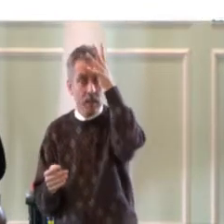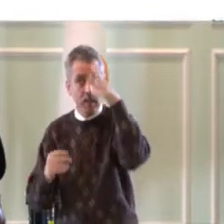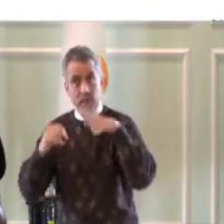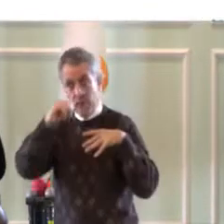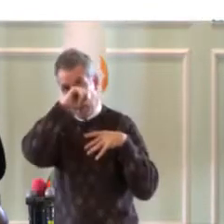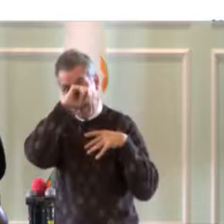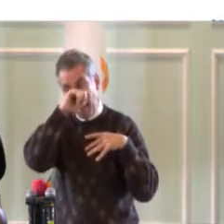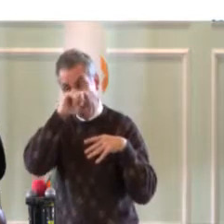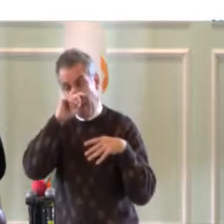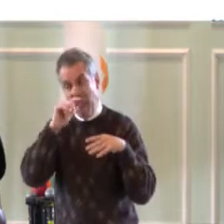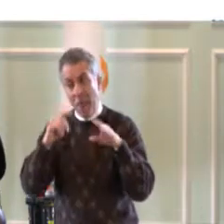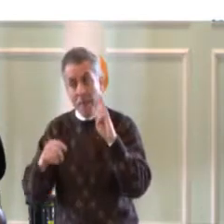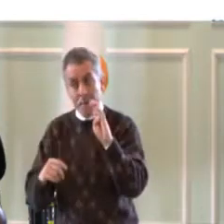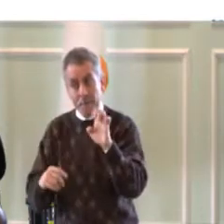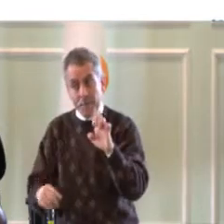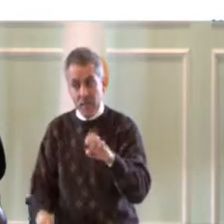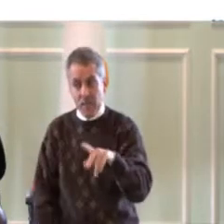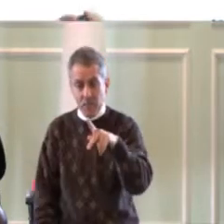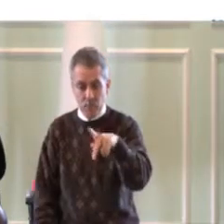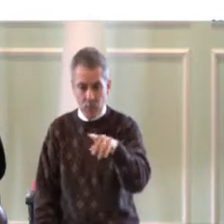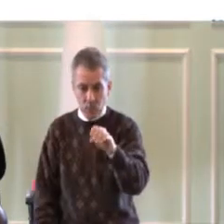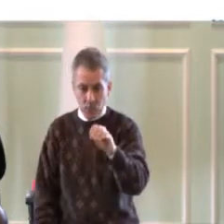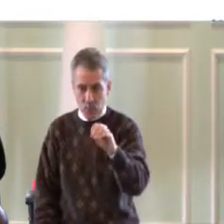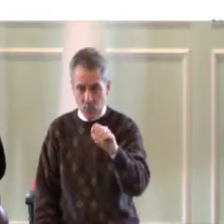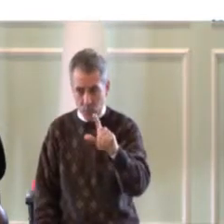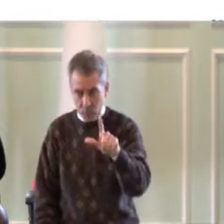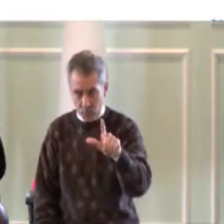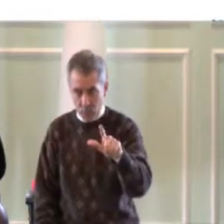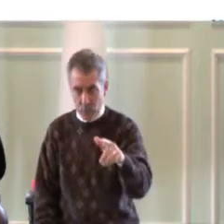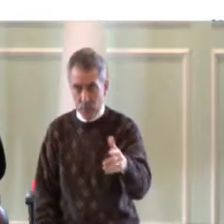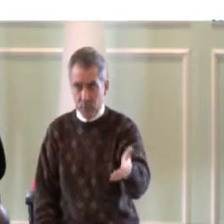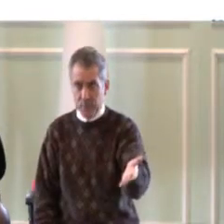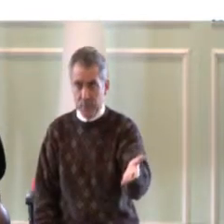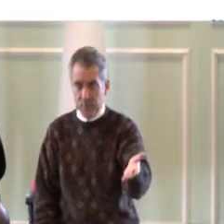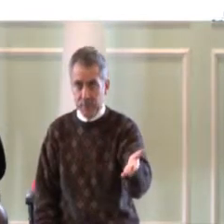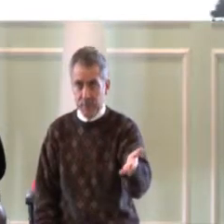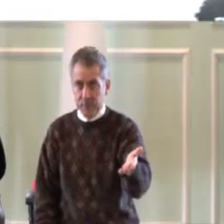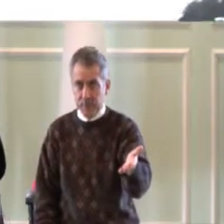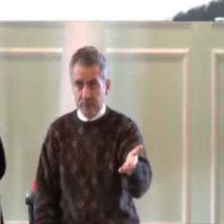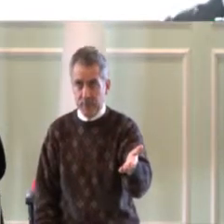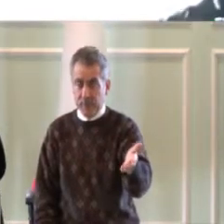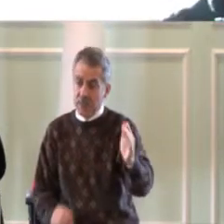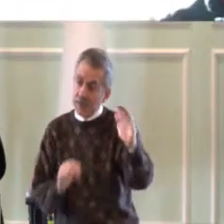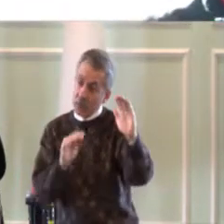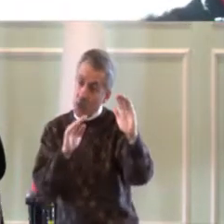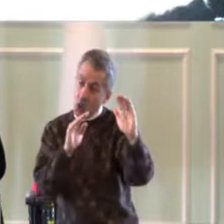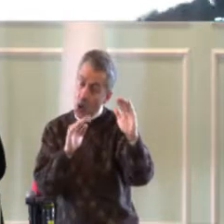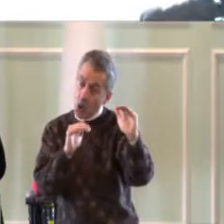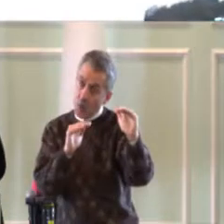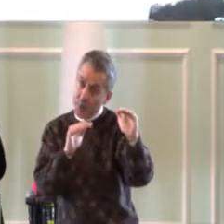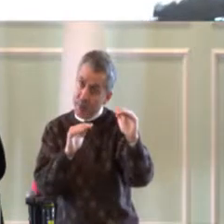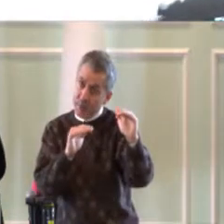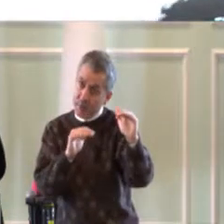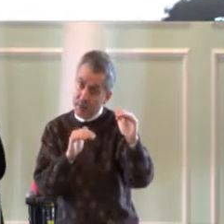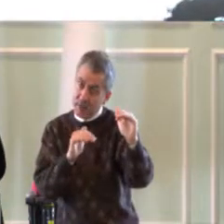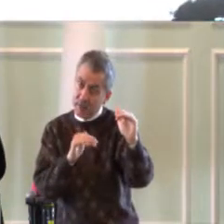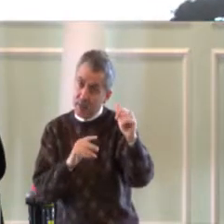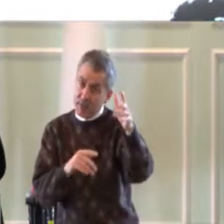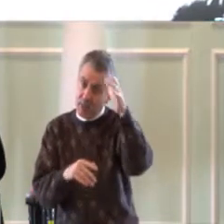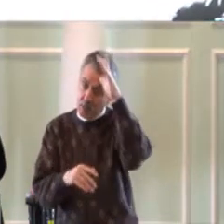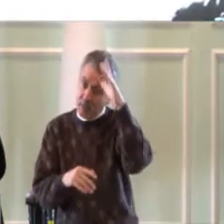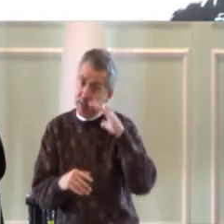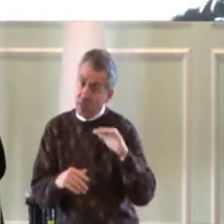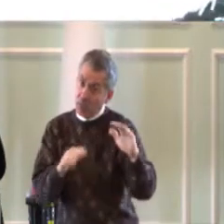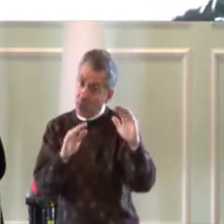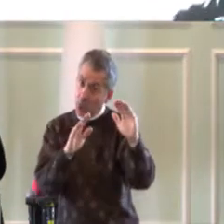the pool of Bethesda. He was there without hope. He was there hoping that somebody would help